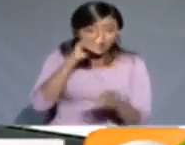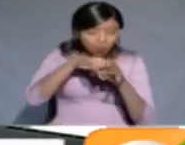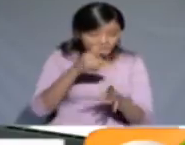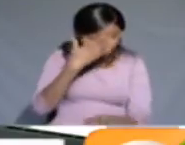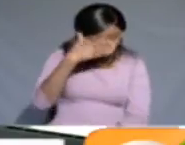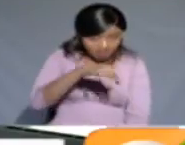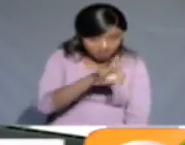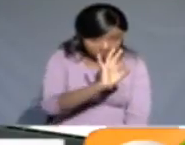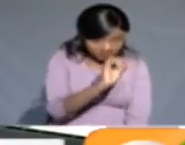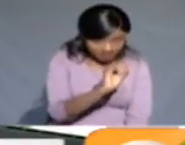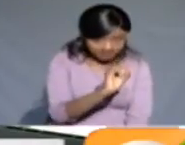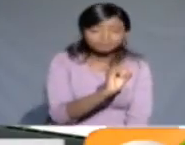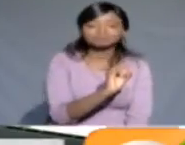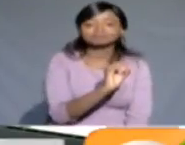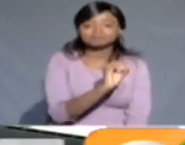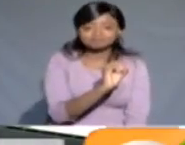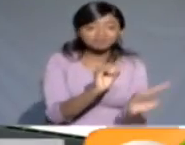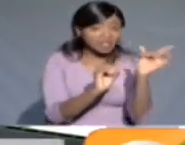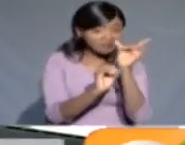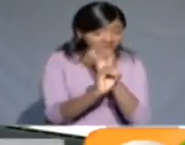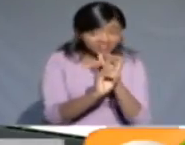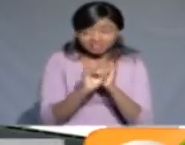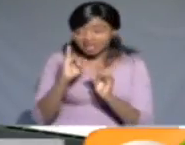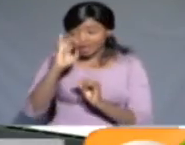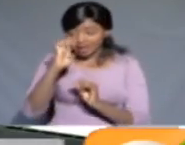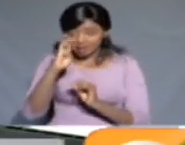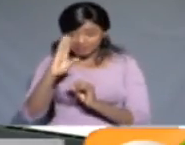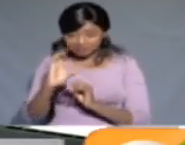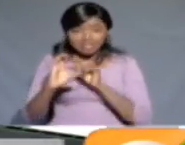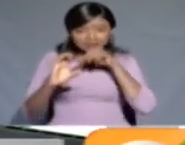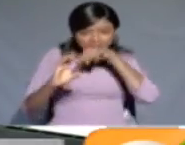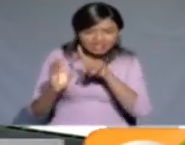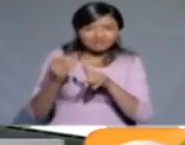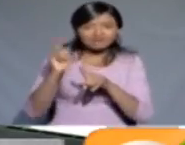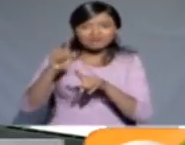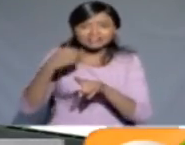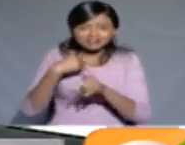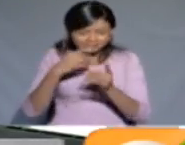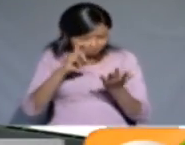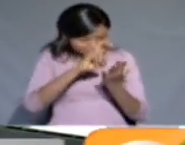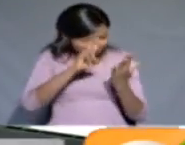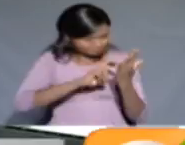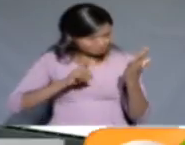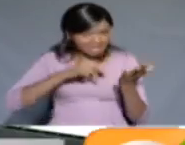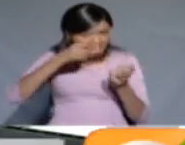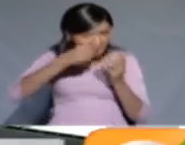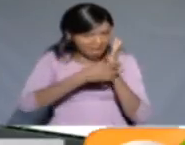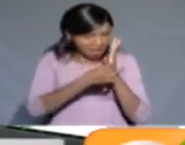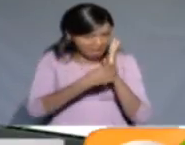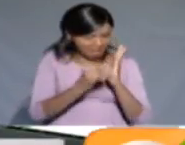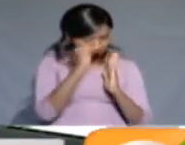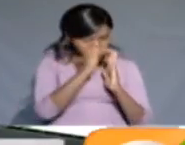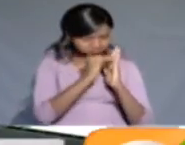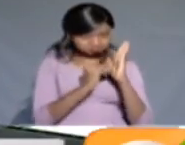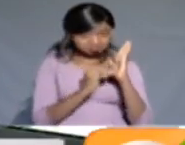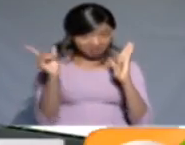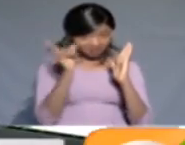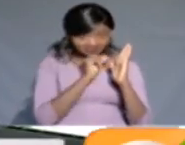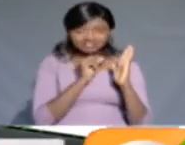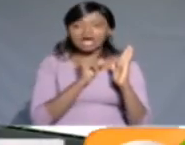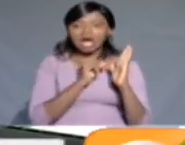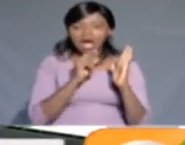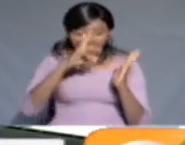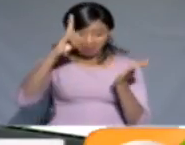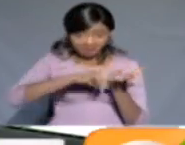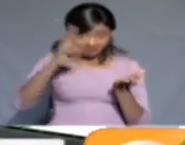the petition. Then the IEBC itself has another 30 days to verify the list of names. 15 days after